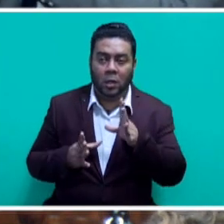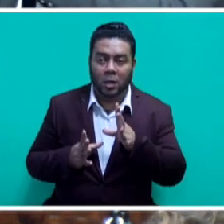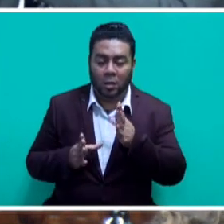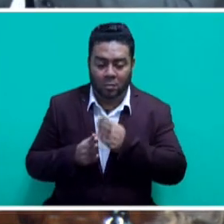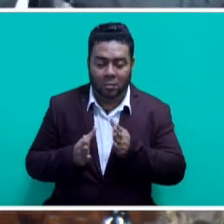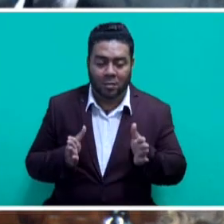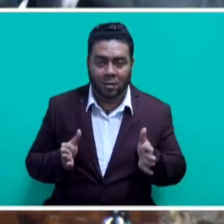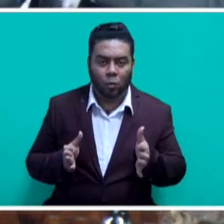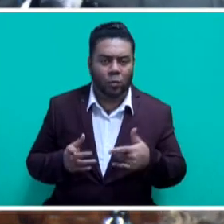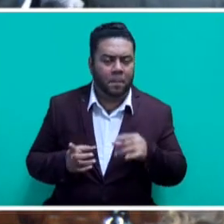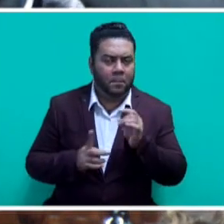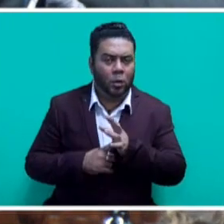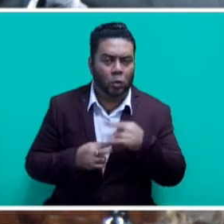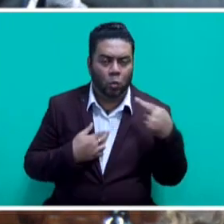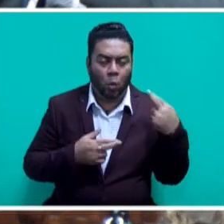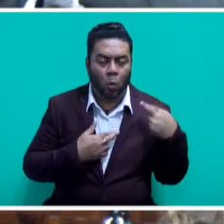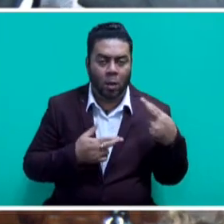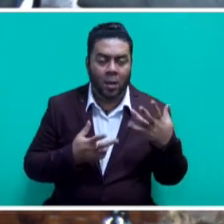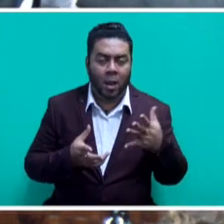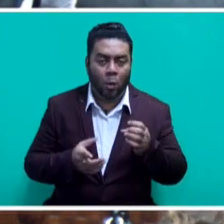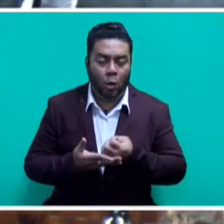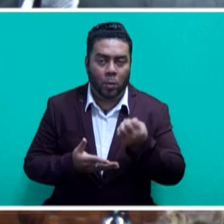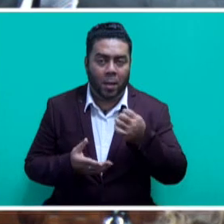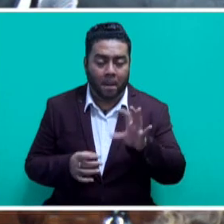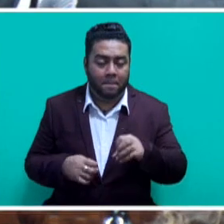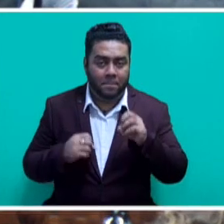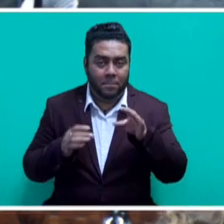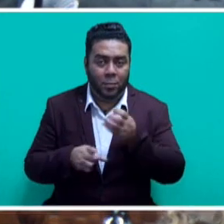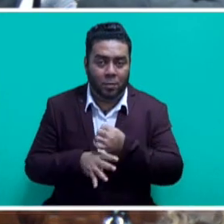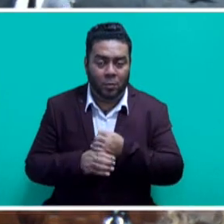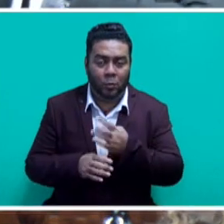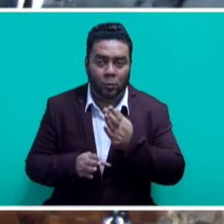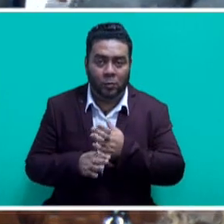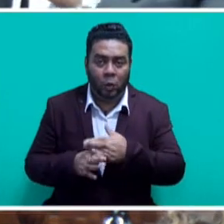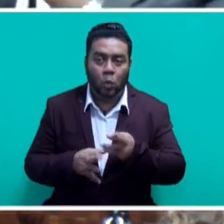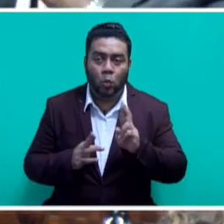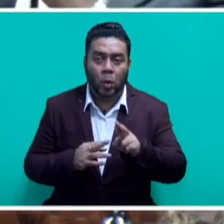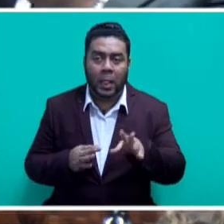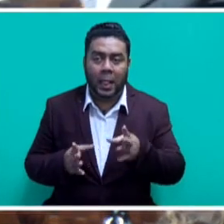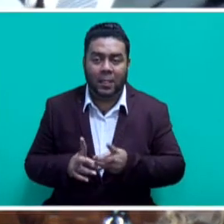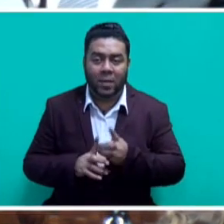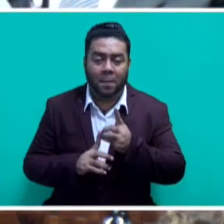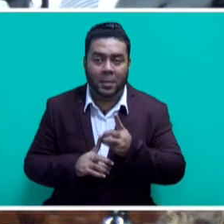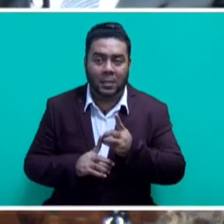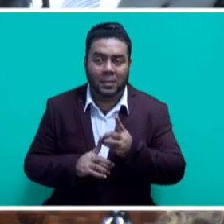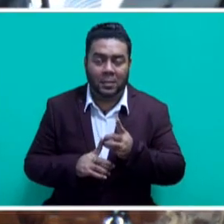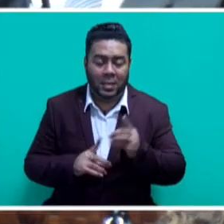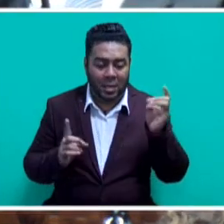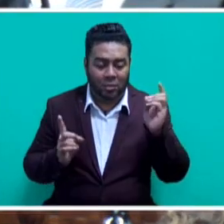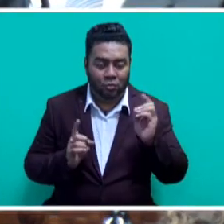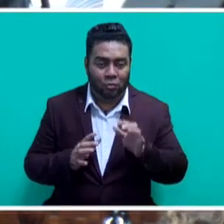in our economy, providing employment opportunities, contributing to rural development, and generating foreign exchange